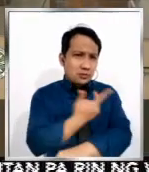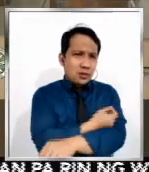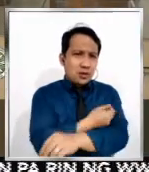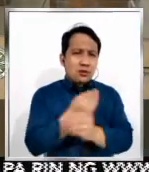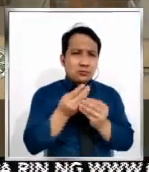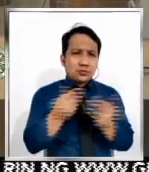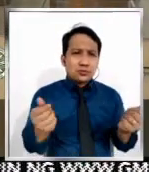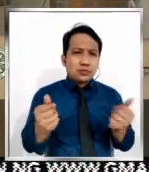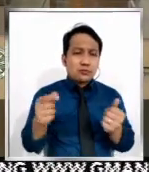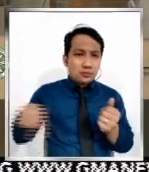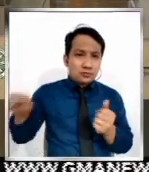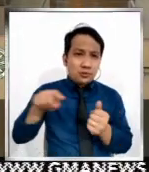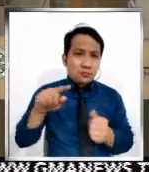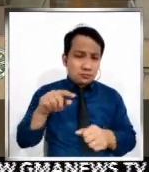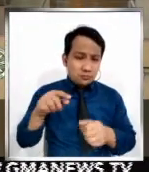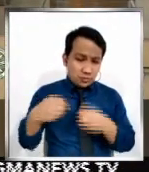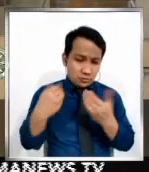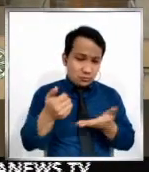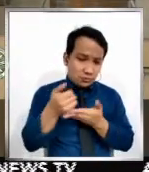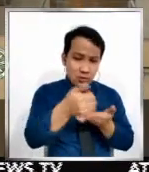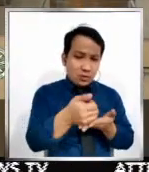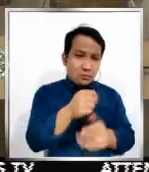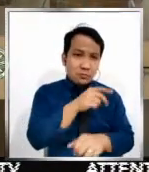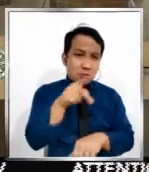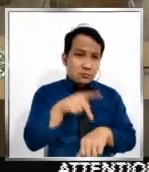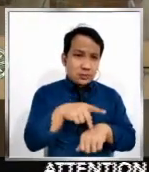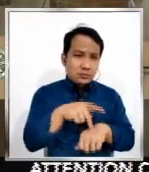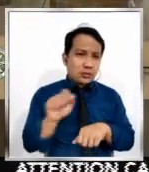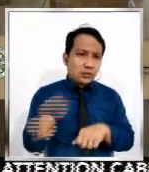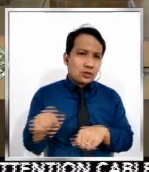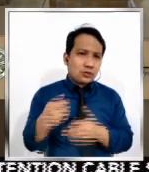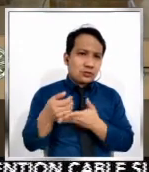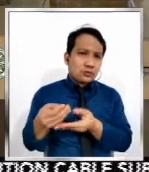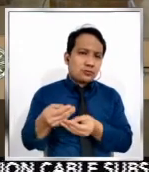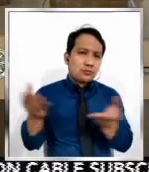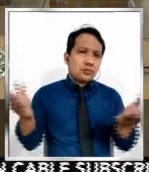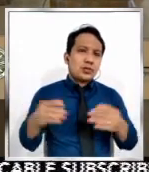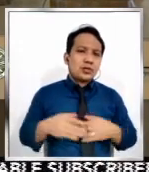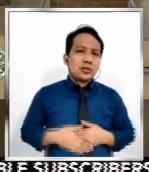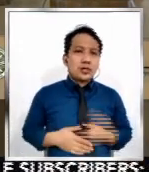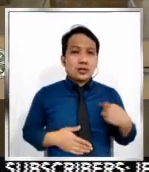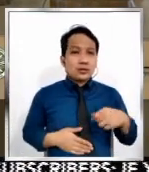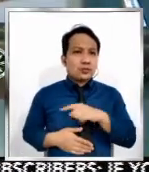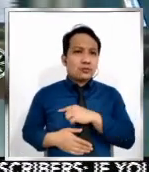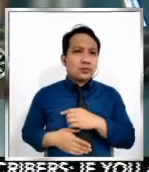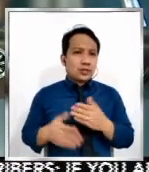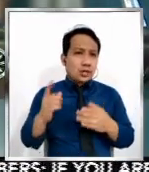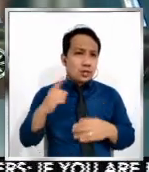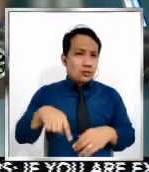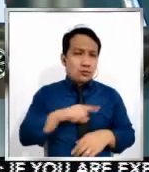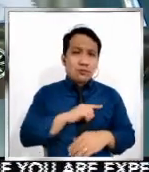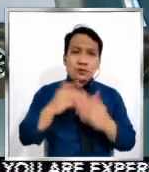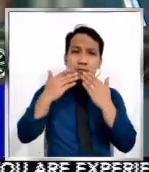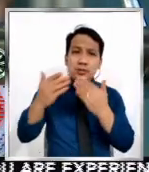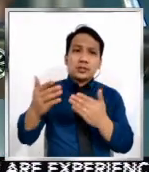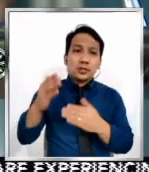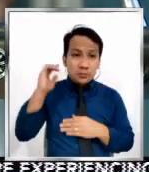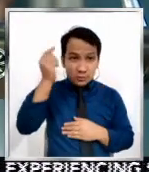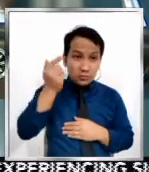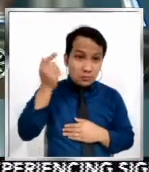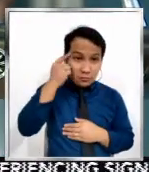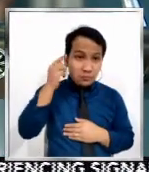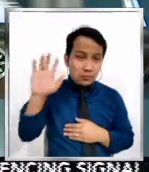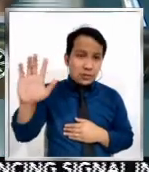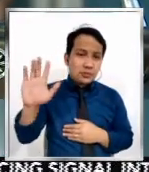government will come soon as expected. We will always be grateful to the government and people